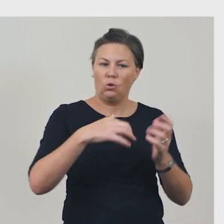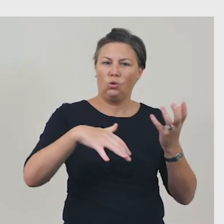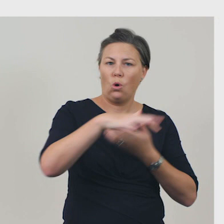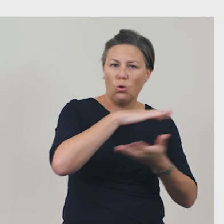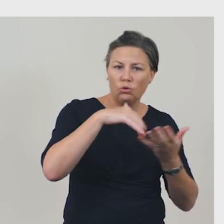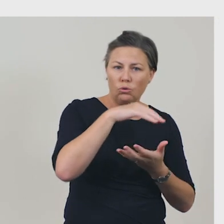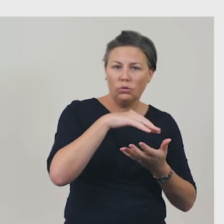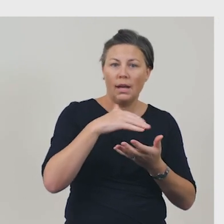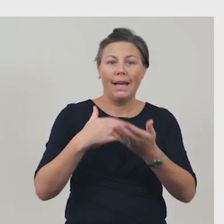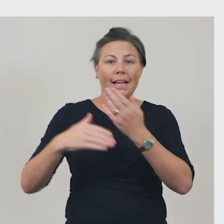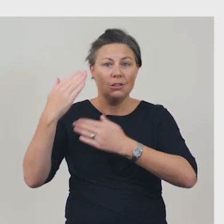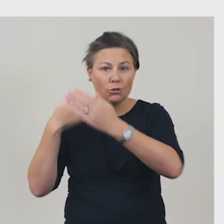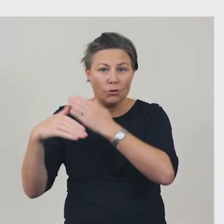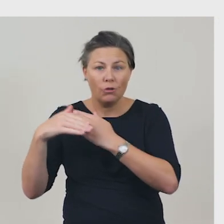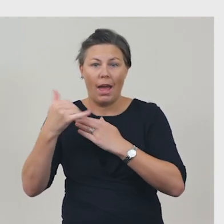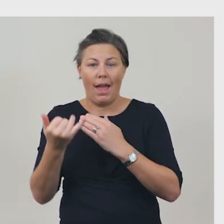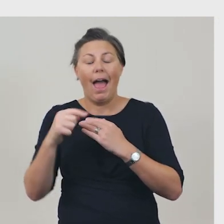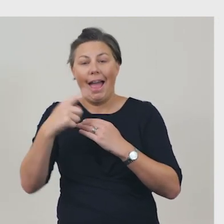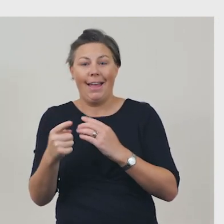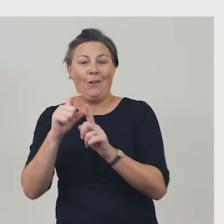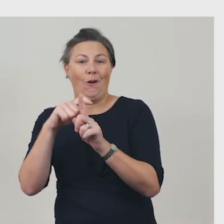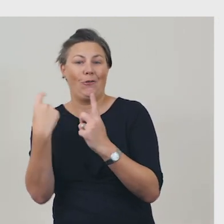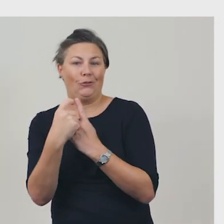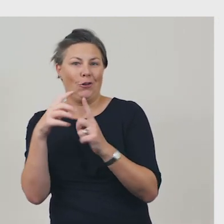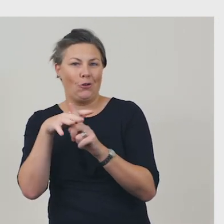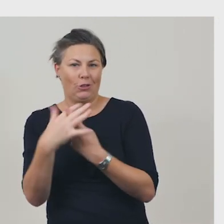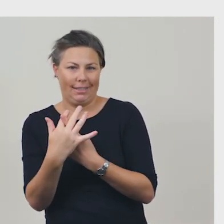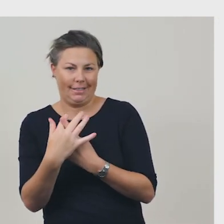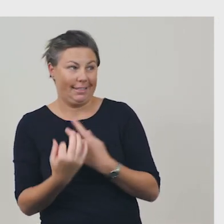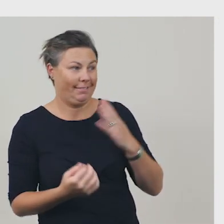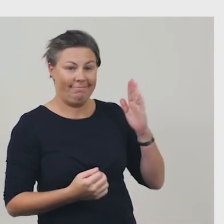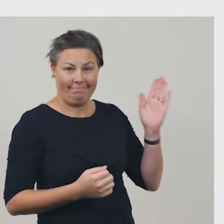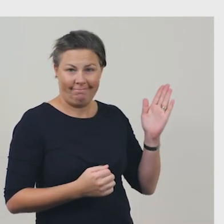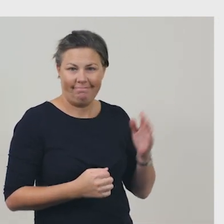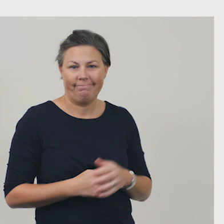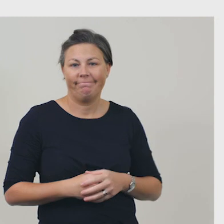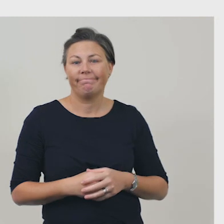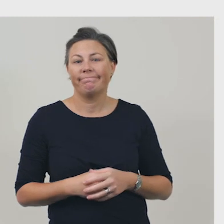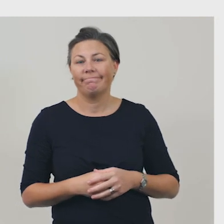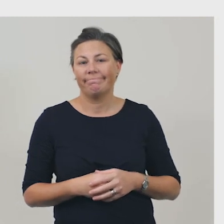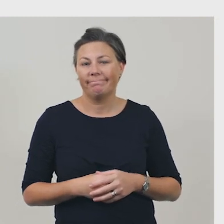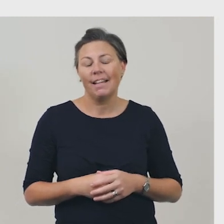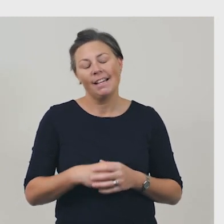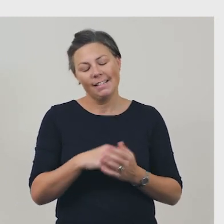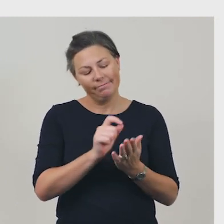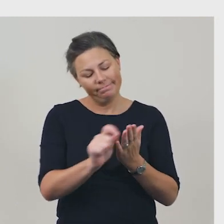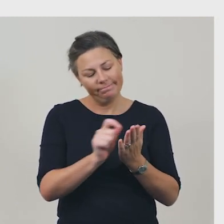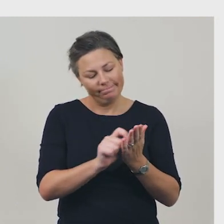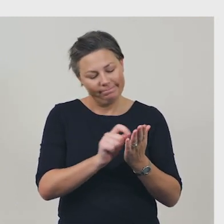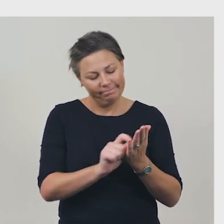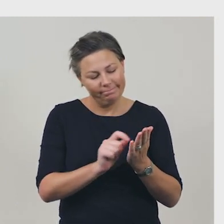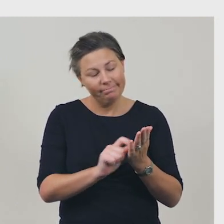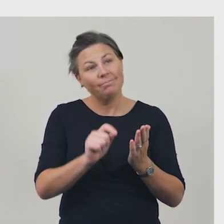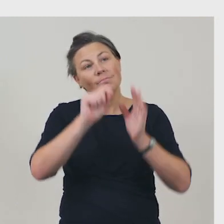and cultural context. Let's read it together. Dear Journal, the rain falling softly outside reminds me of